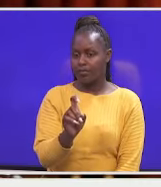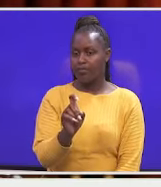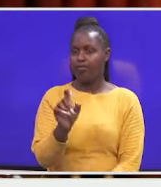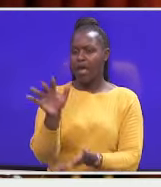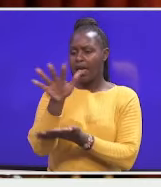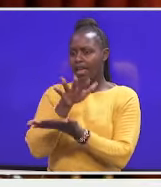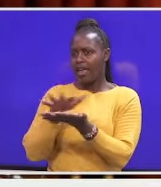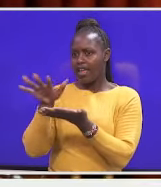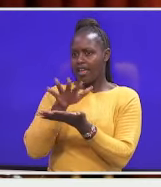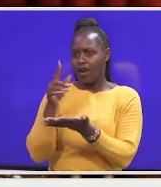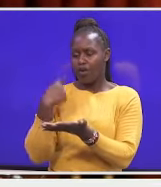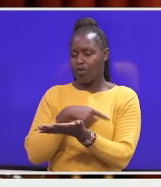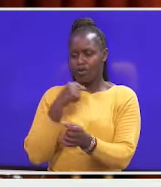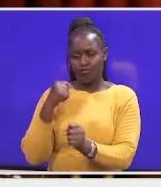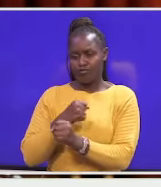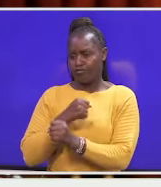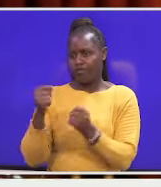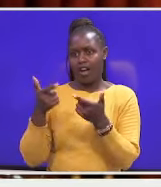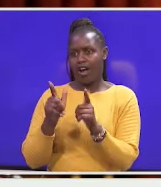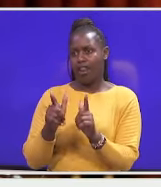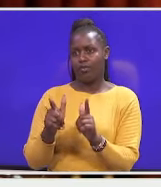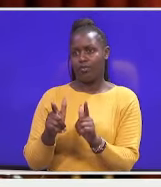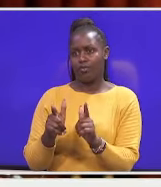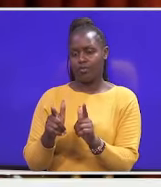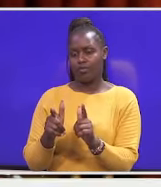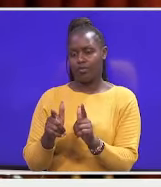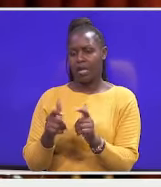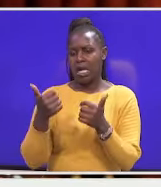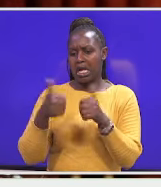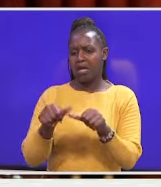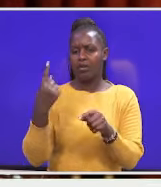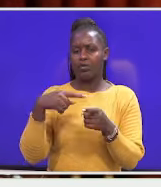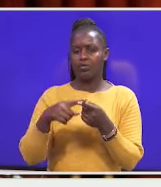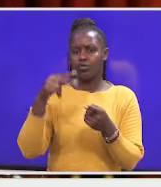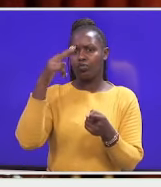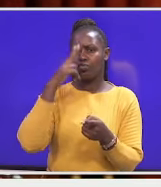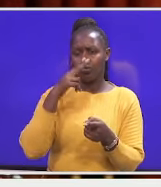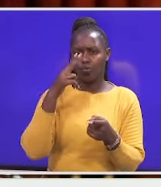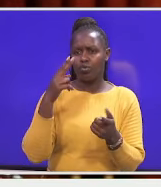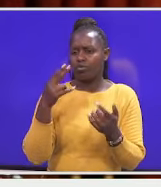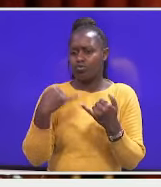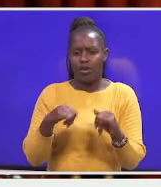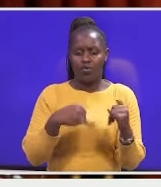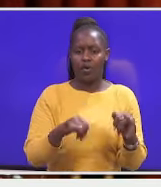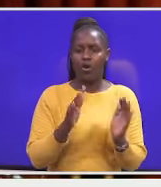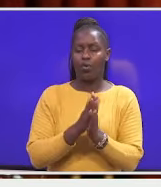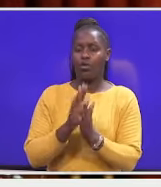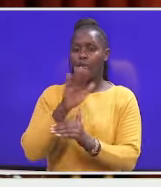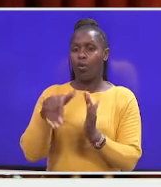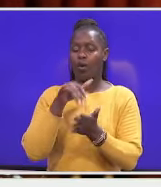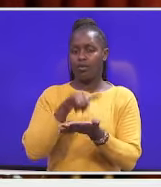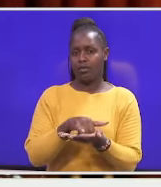cannot allow anyone to come around joking around with this parliament. So for